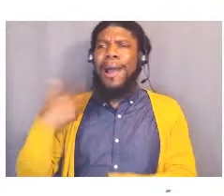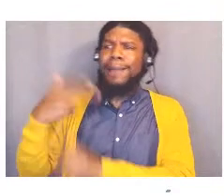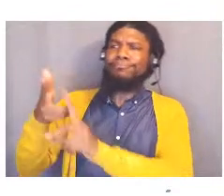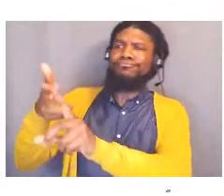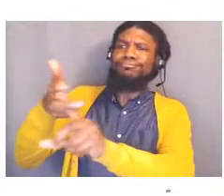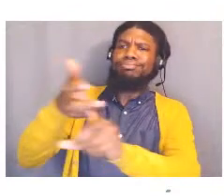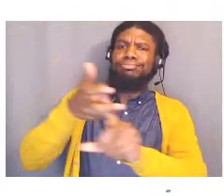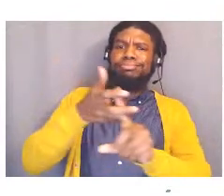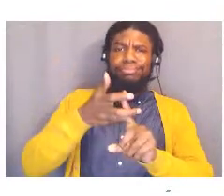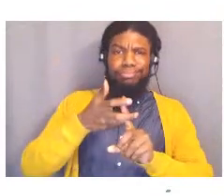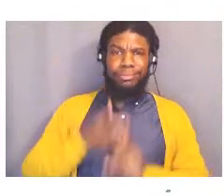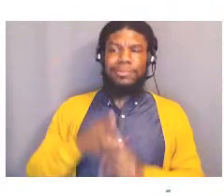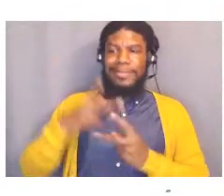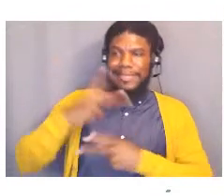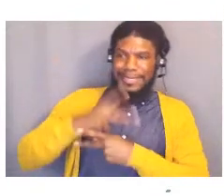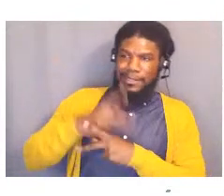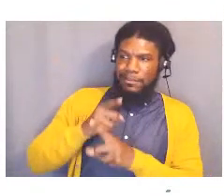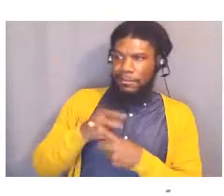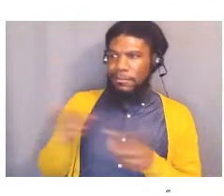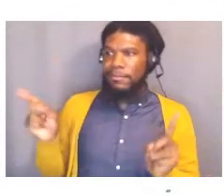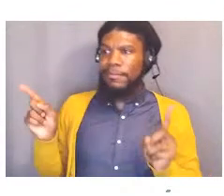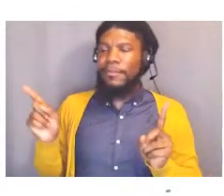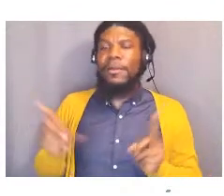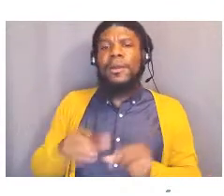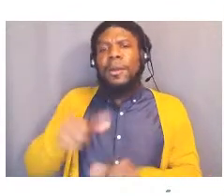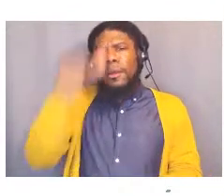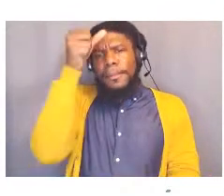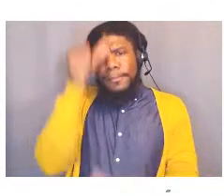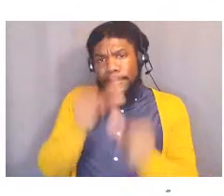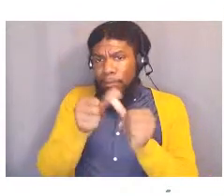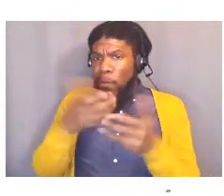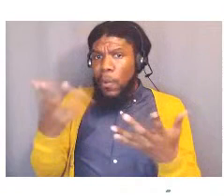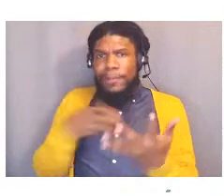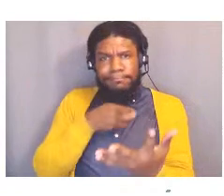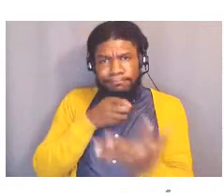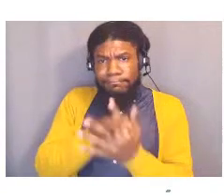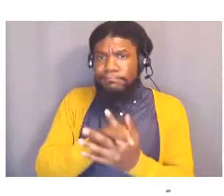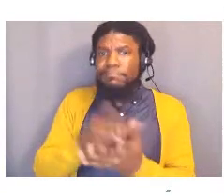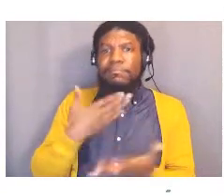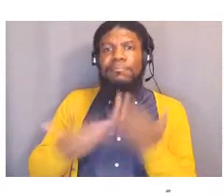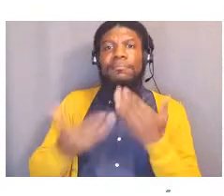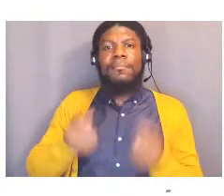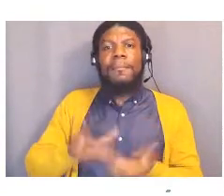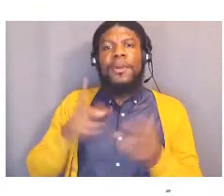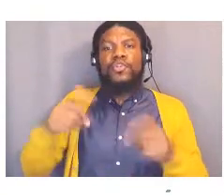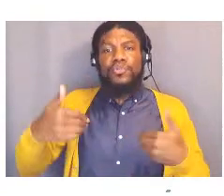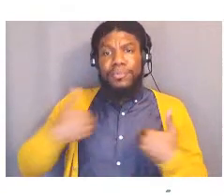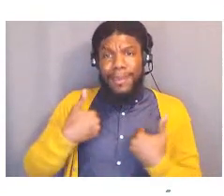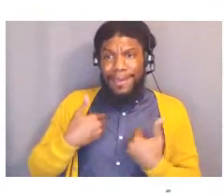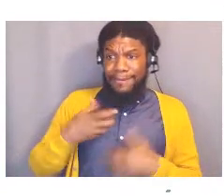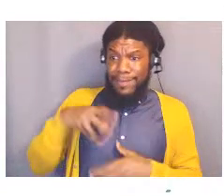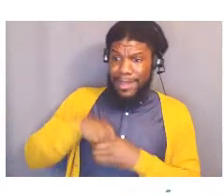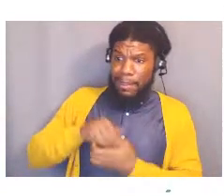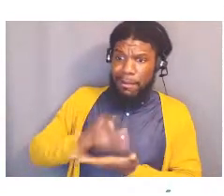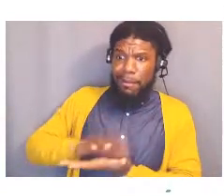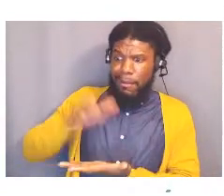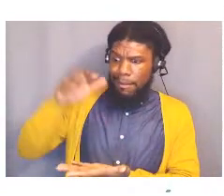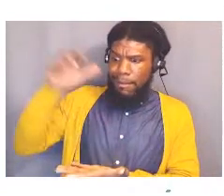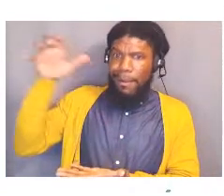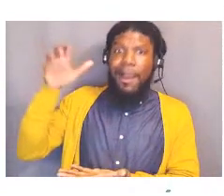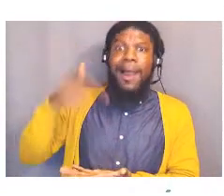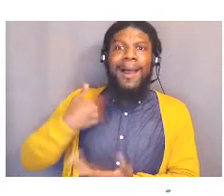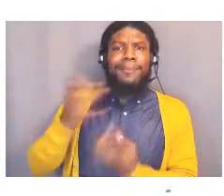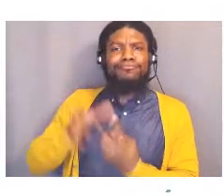this, my children, it ain't about how much you have in life that make you special in the eyes of the Lord.